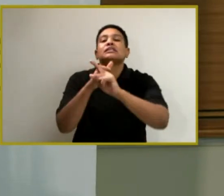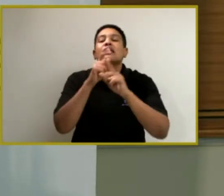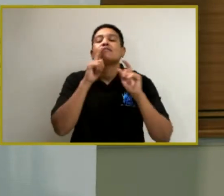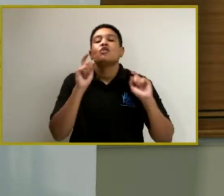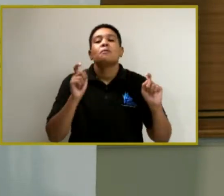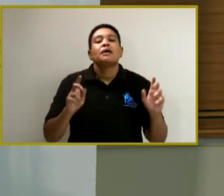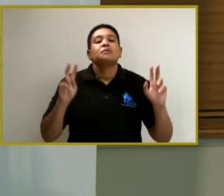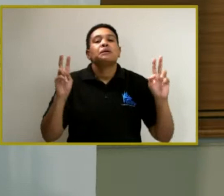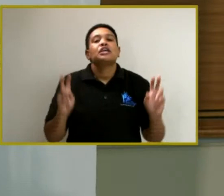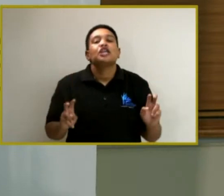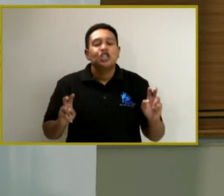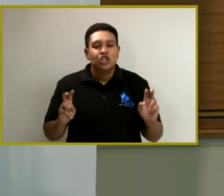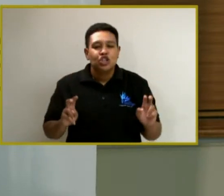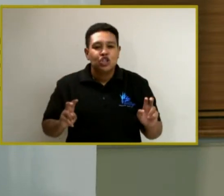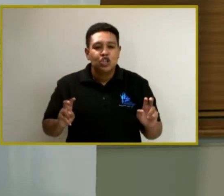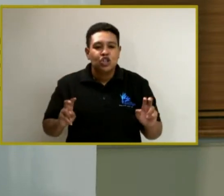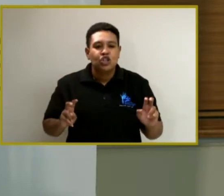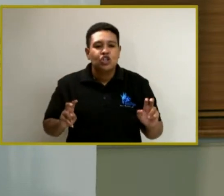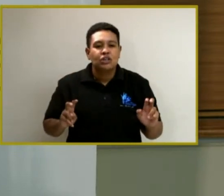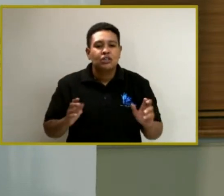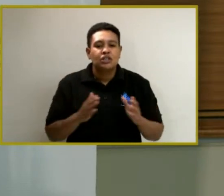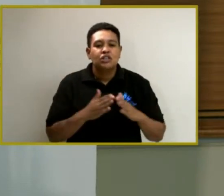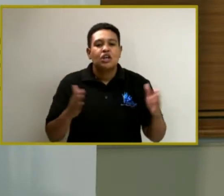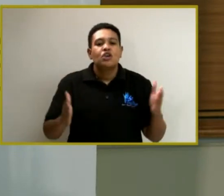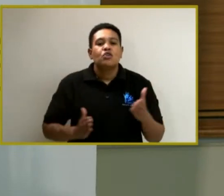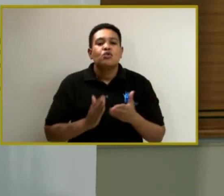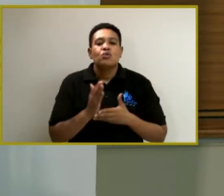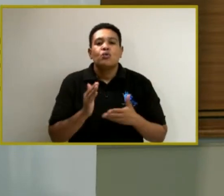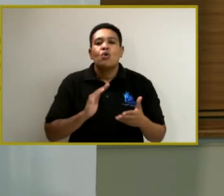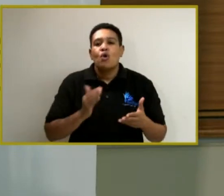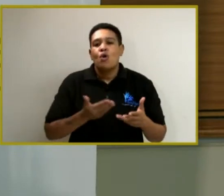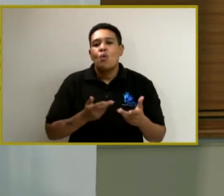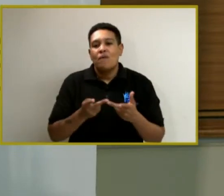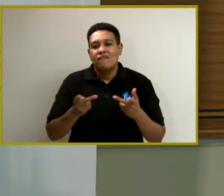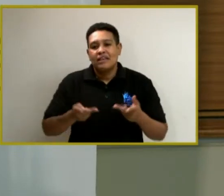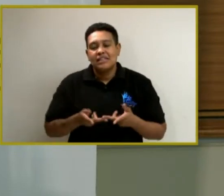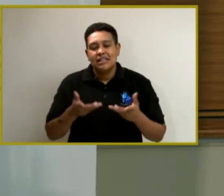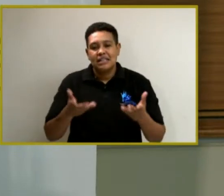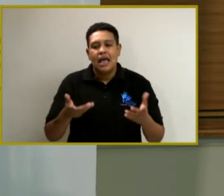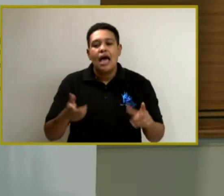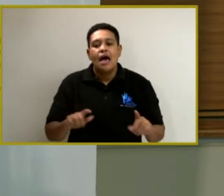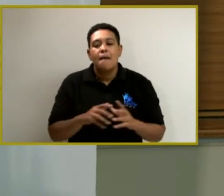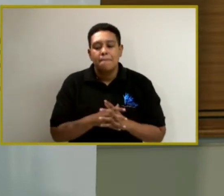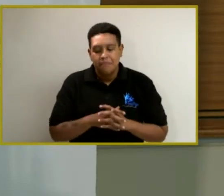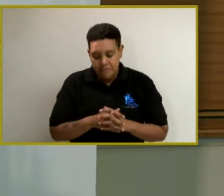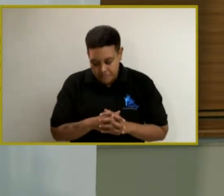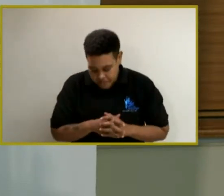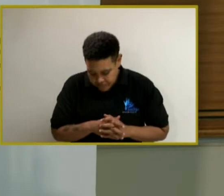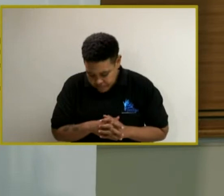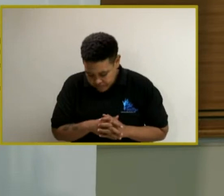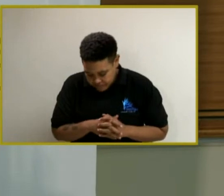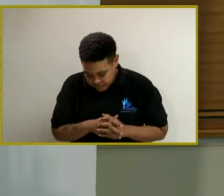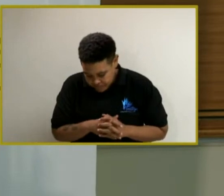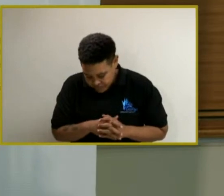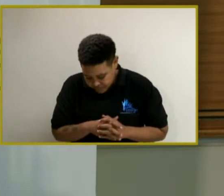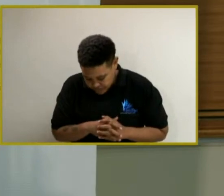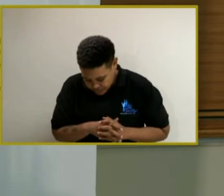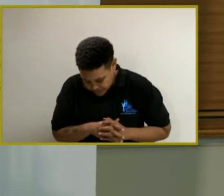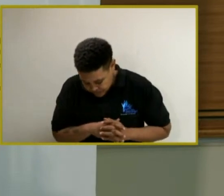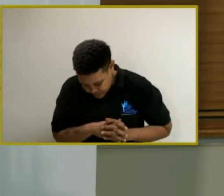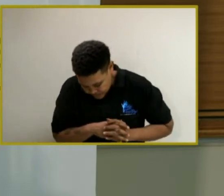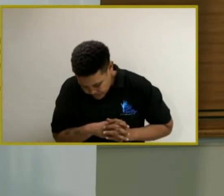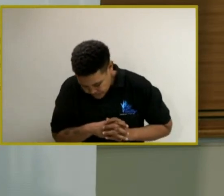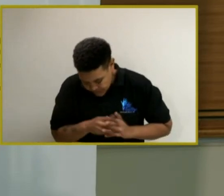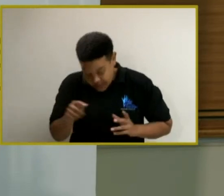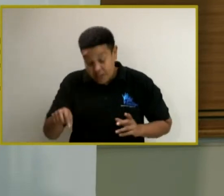management issues generally throughout our facilities. So this is something that certainly